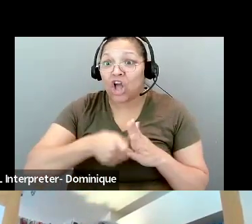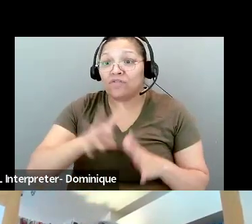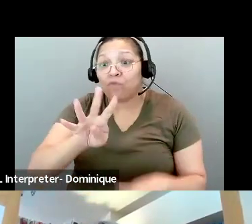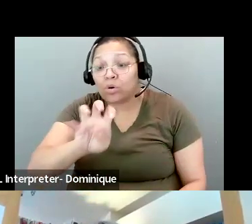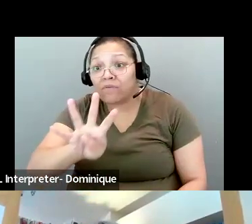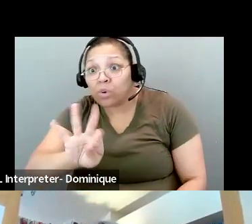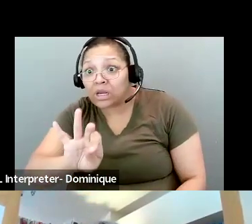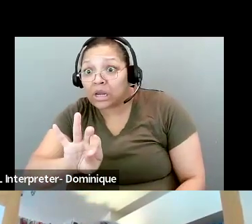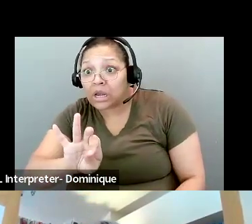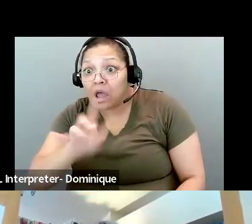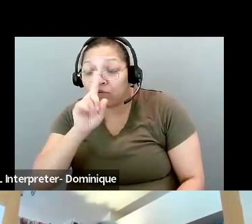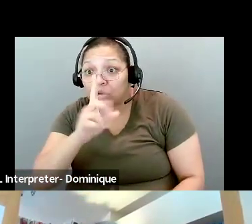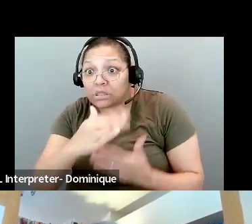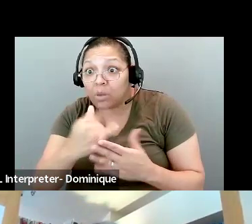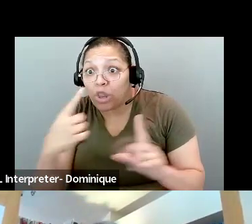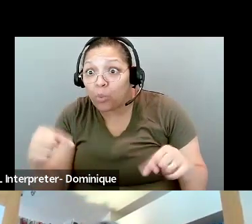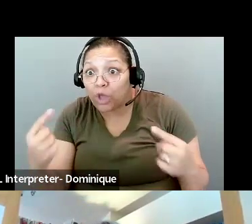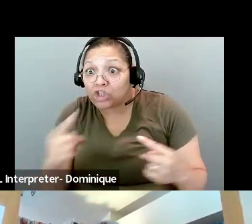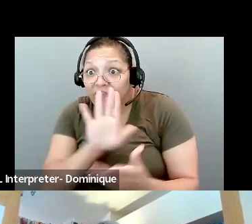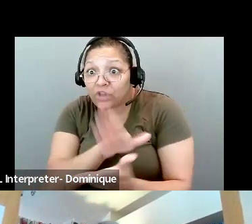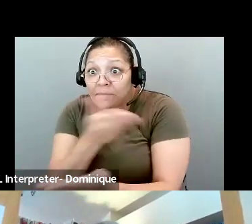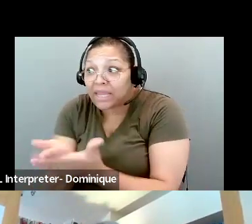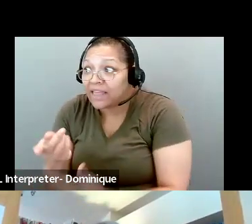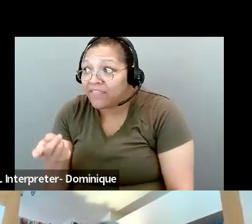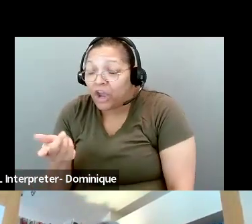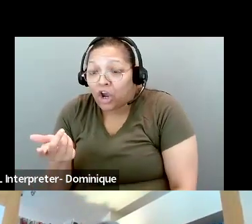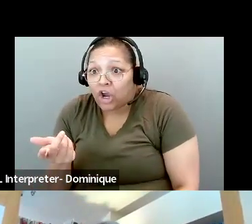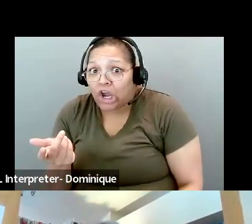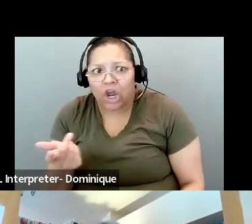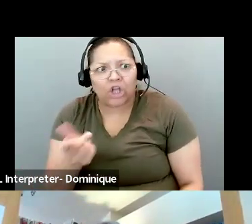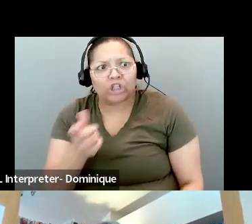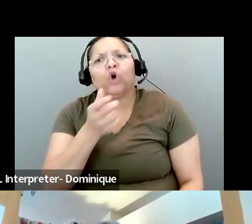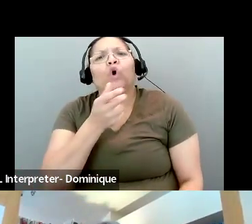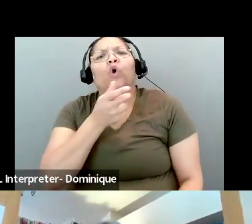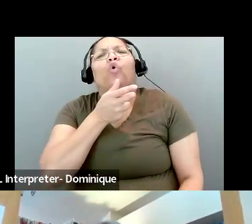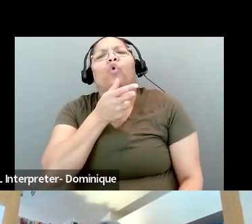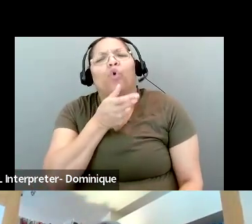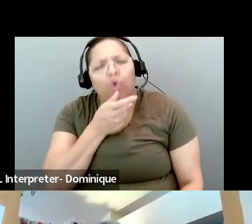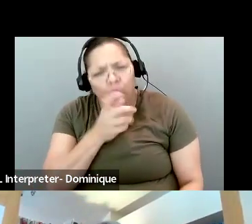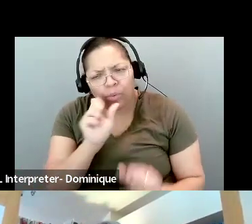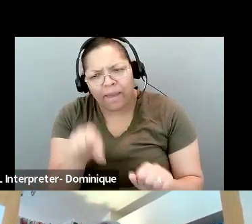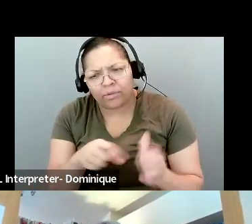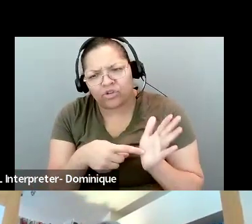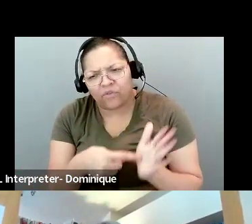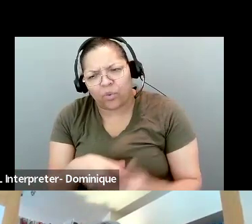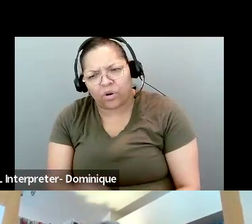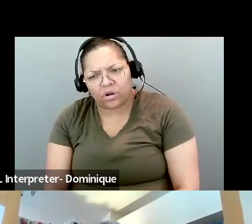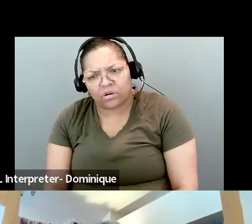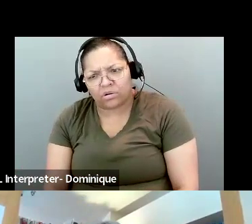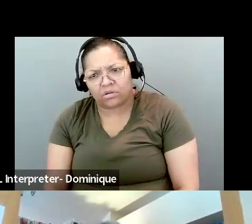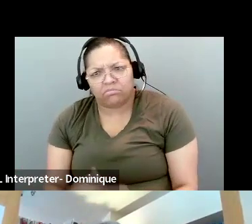$449 for somebody in a wheelchair to get there. Now, who is going to be able to afford that?